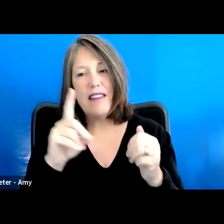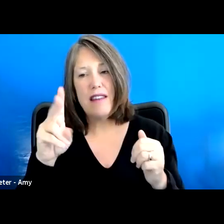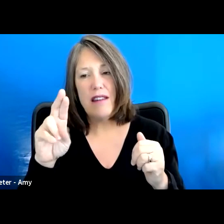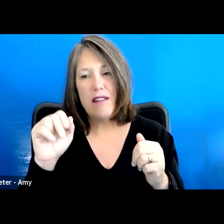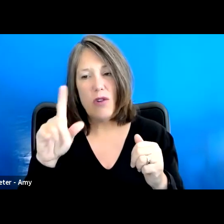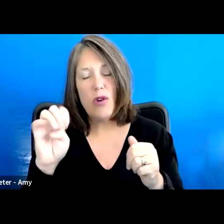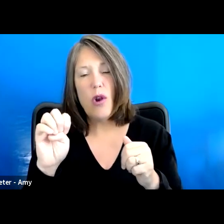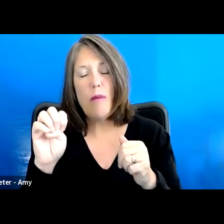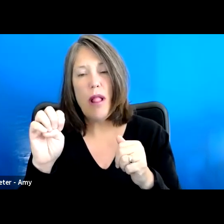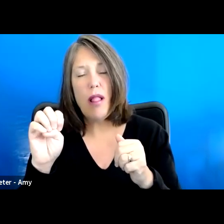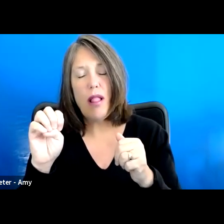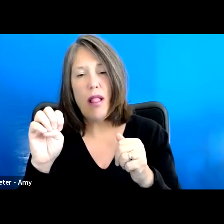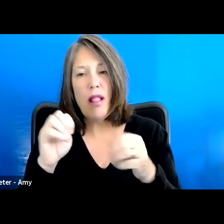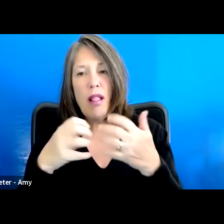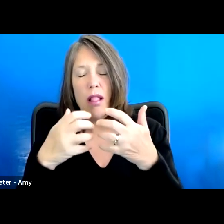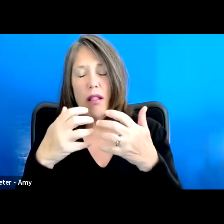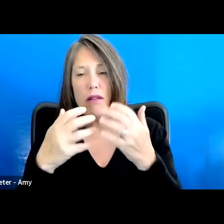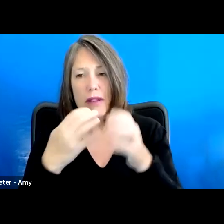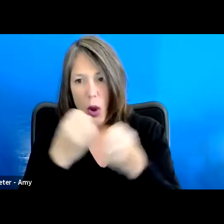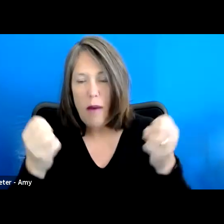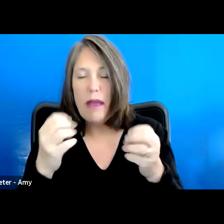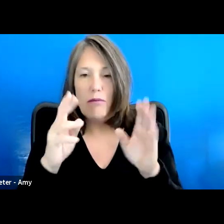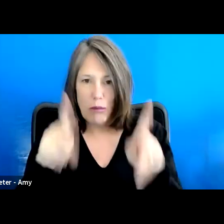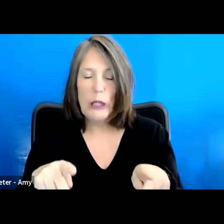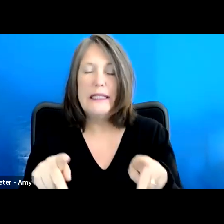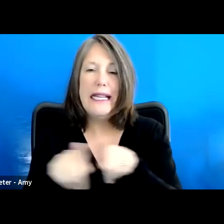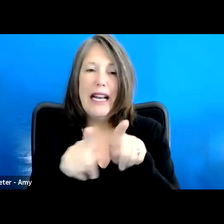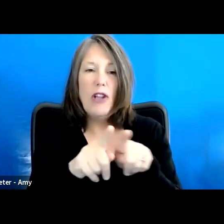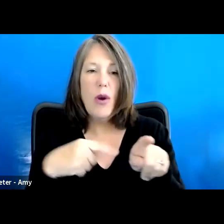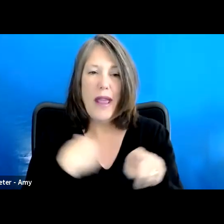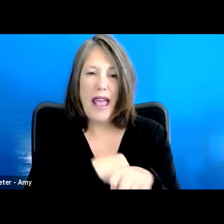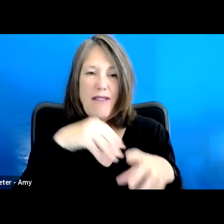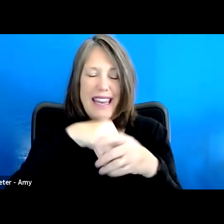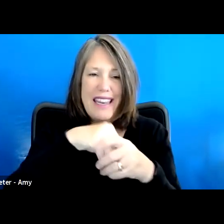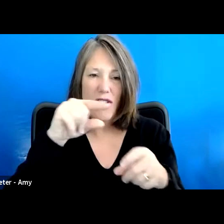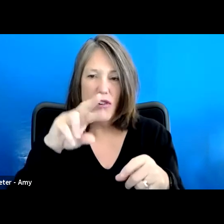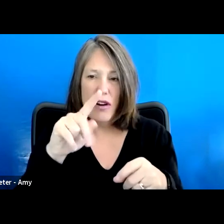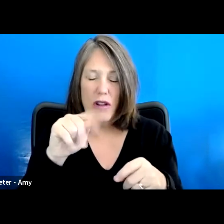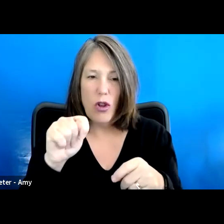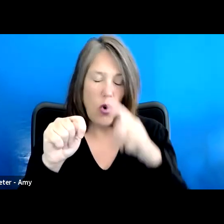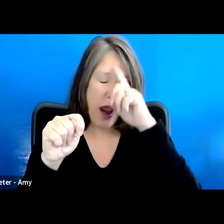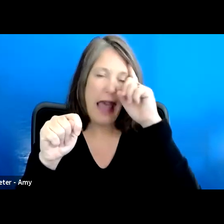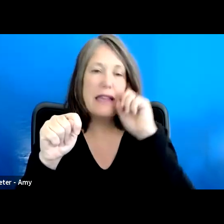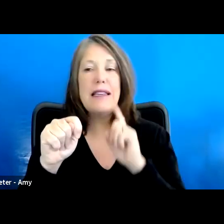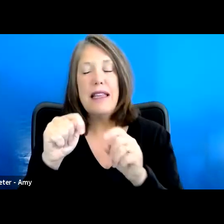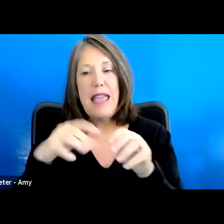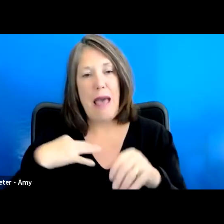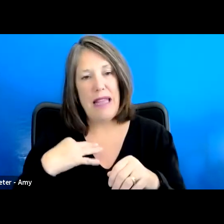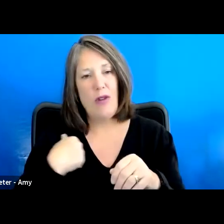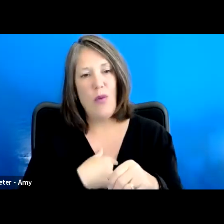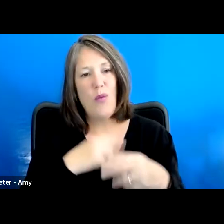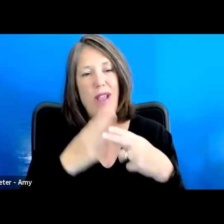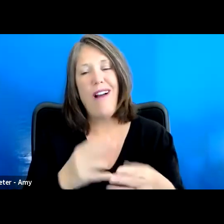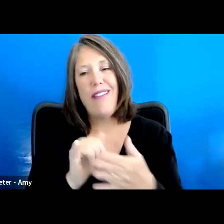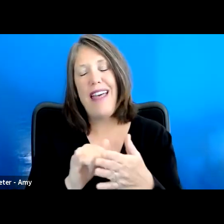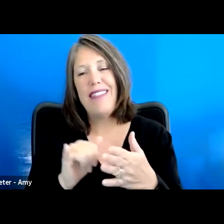equipment gifting program. And we have an internal grant application. We call it the independent living application. And